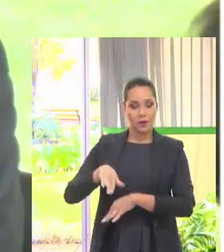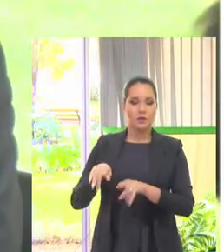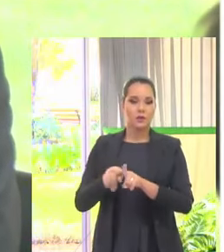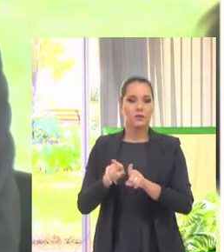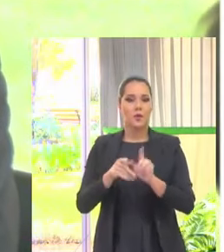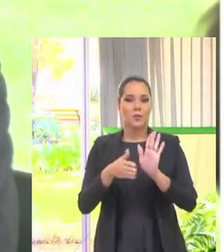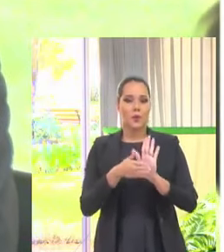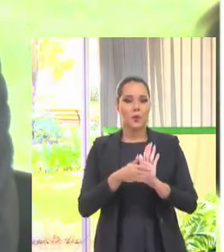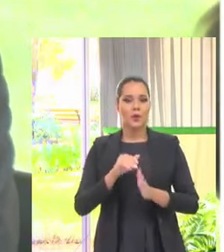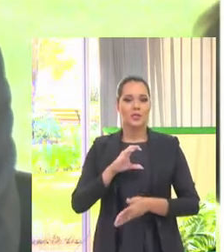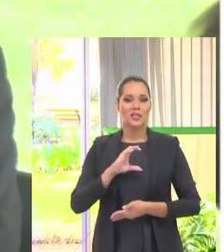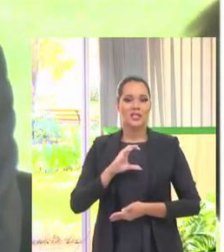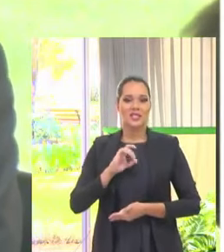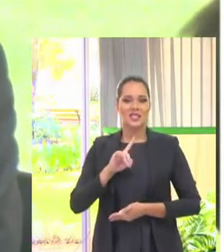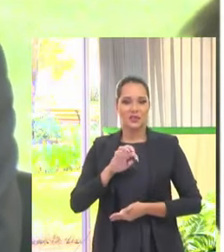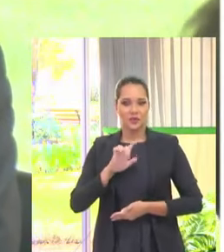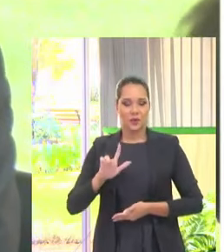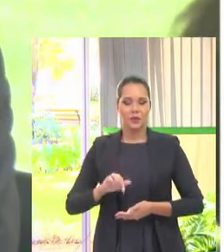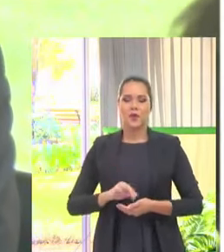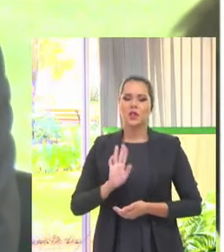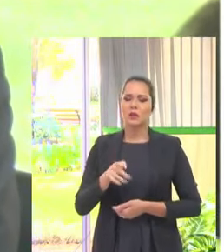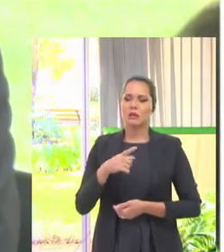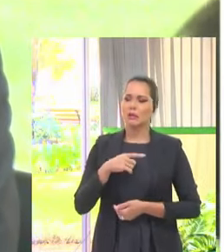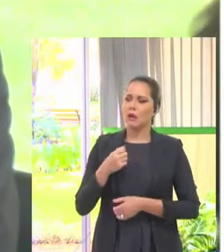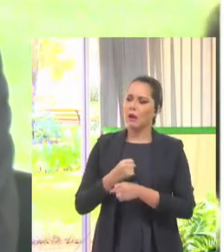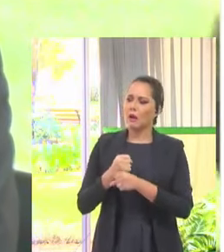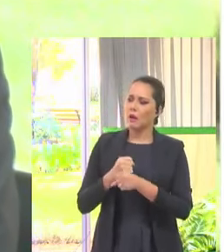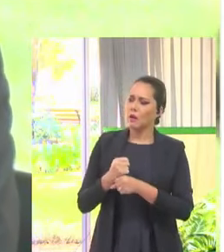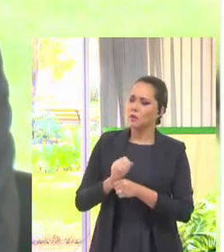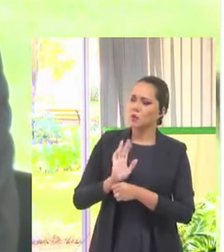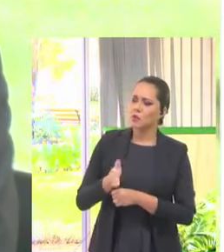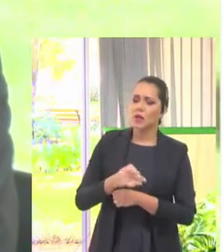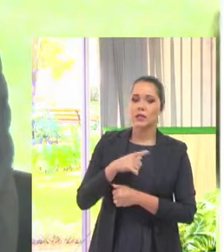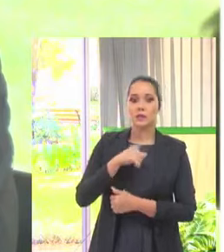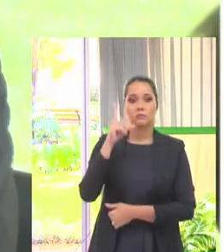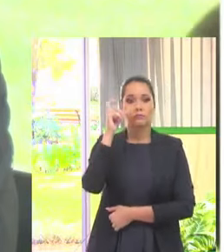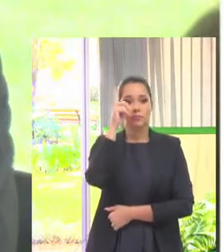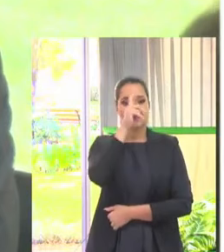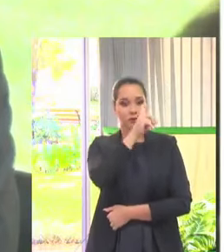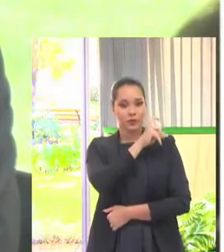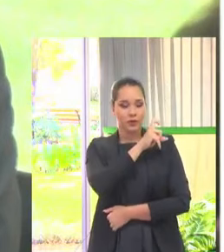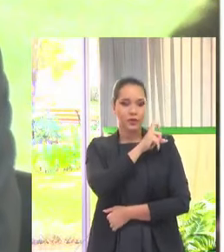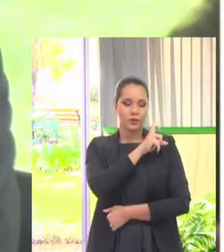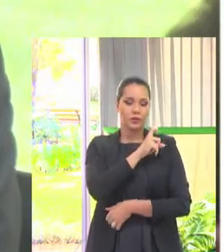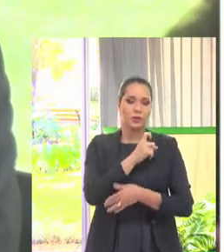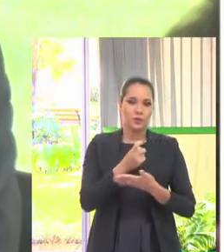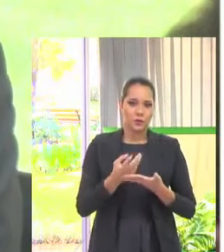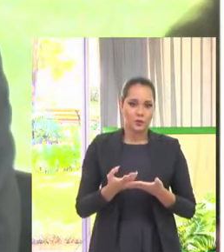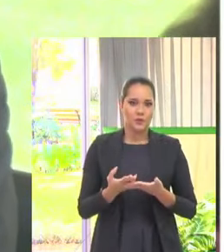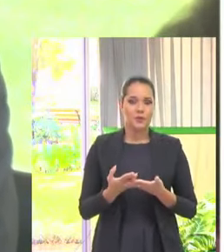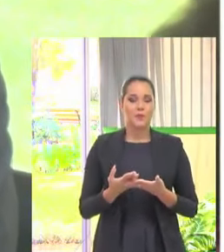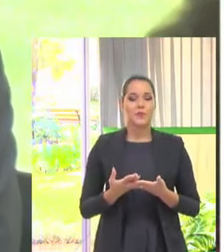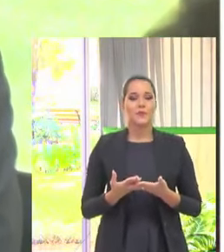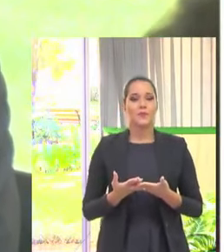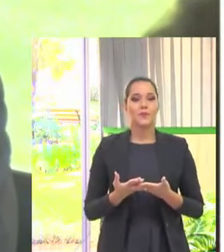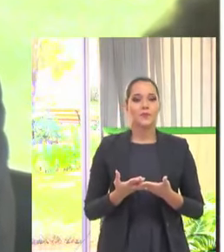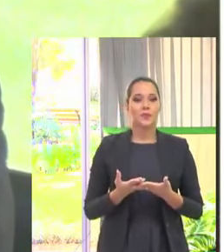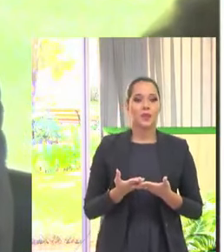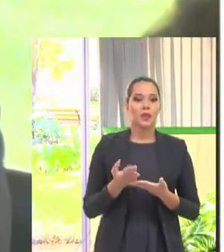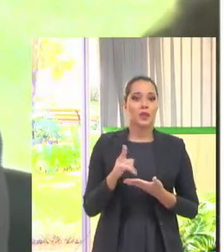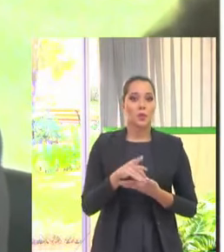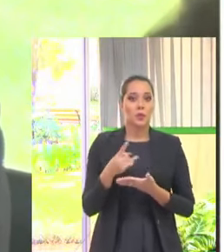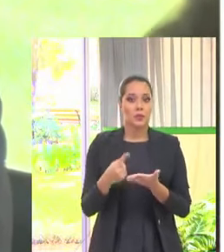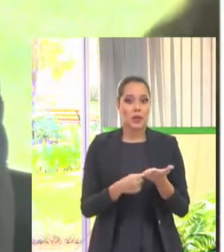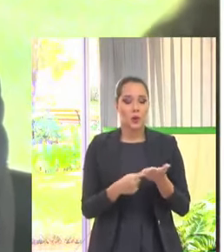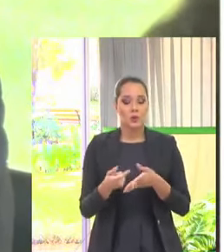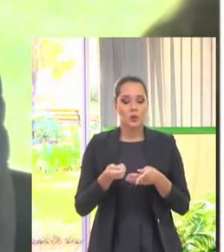for 60, 70 years. We have very complicated international and domestic export control agreements on these.